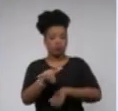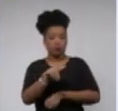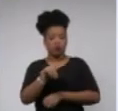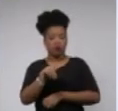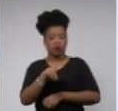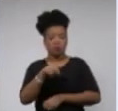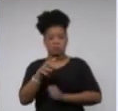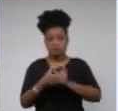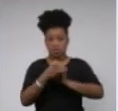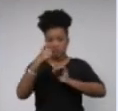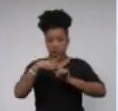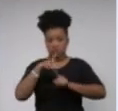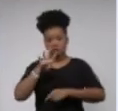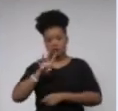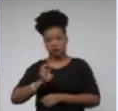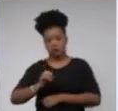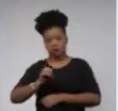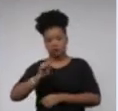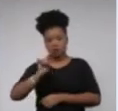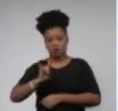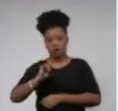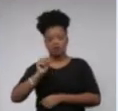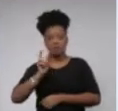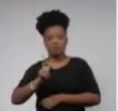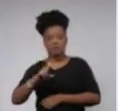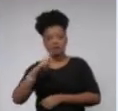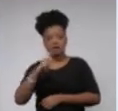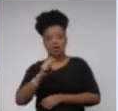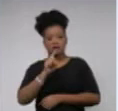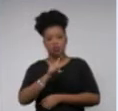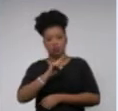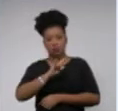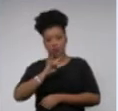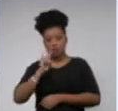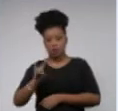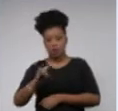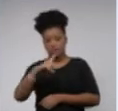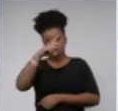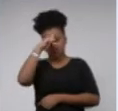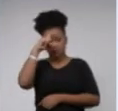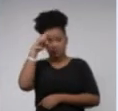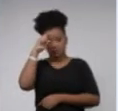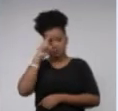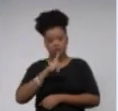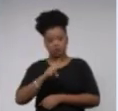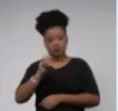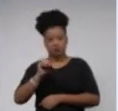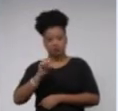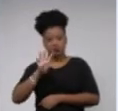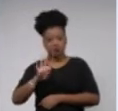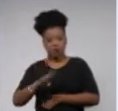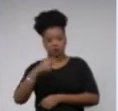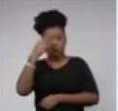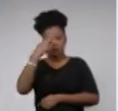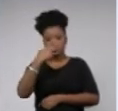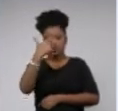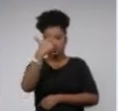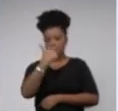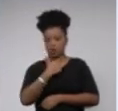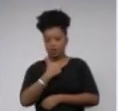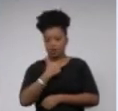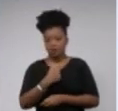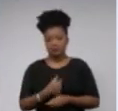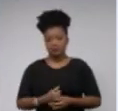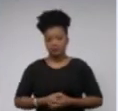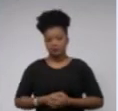955, Camagüey 548, Holguín 116, Santiago de